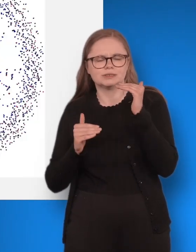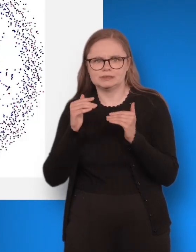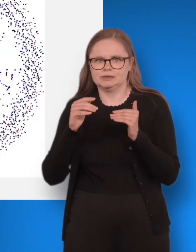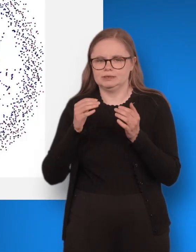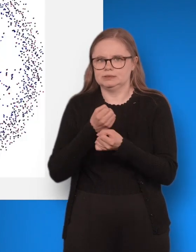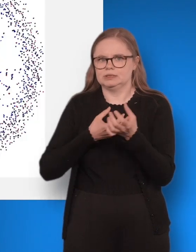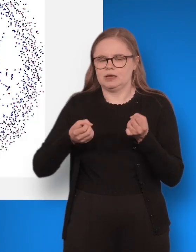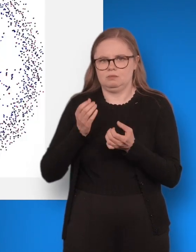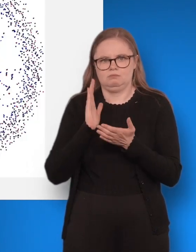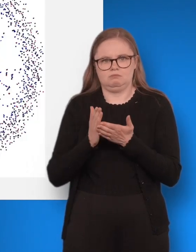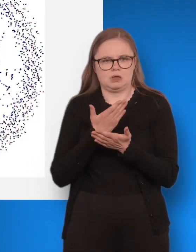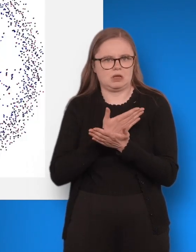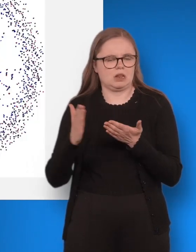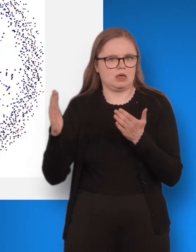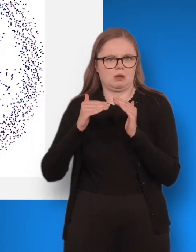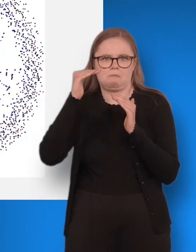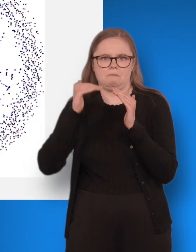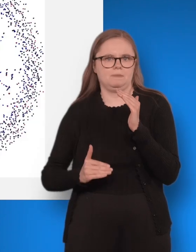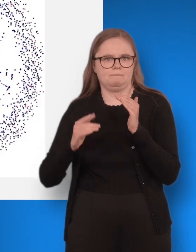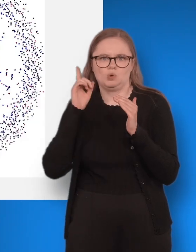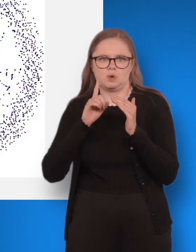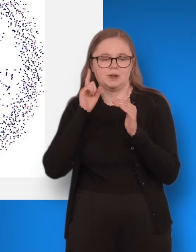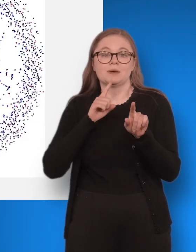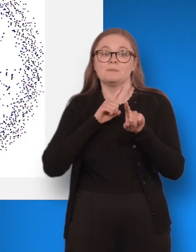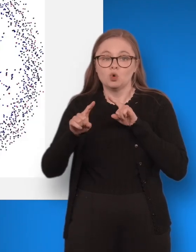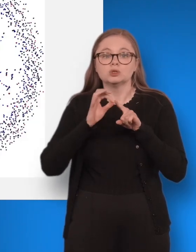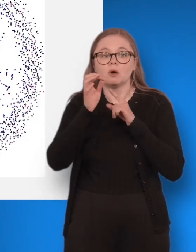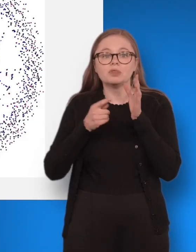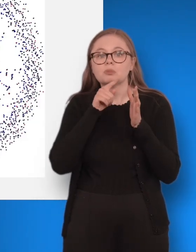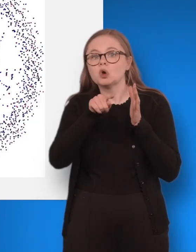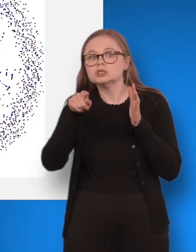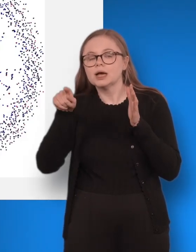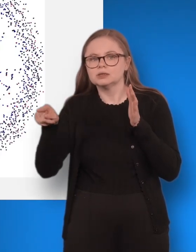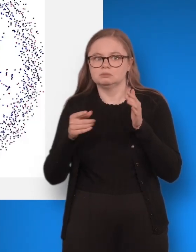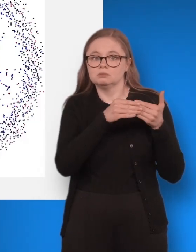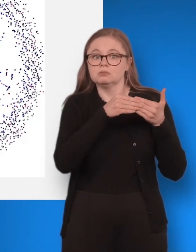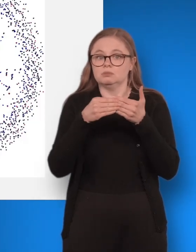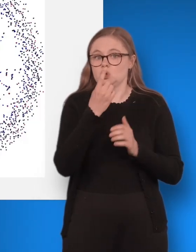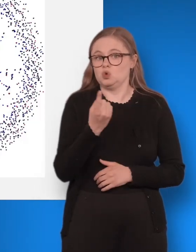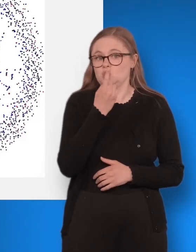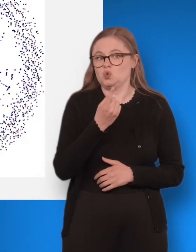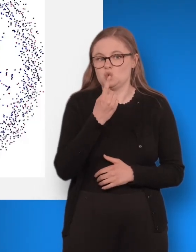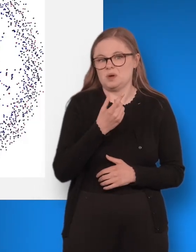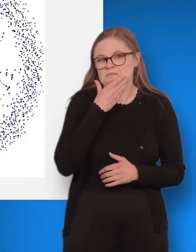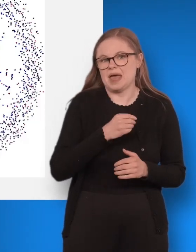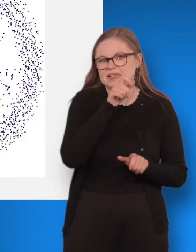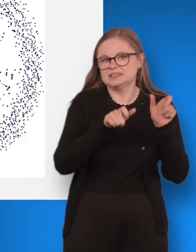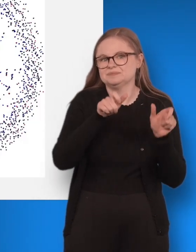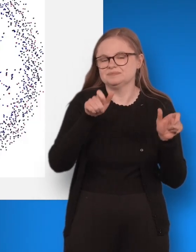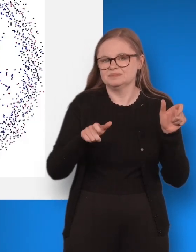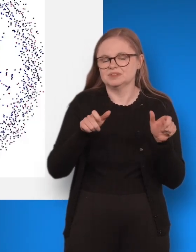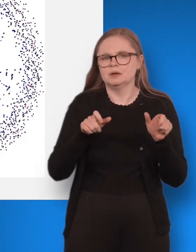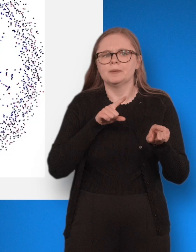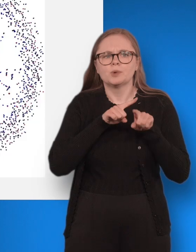clear. You can see that the majority of the projects are led by males, and the majority